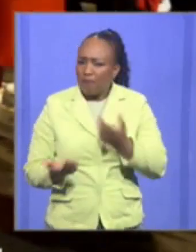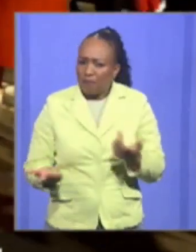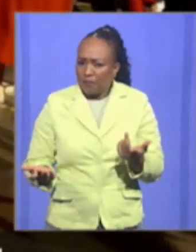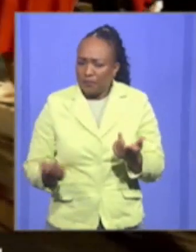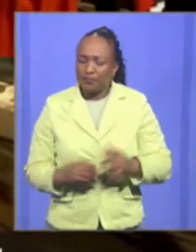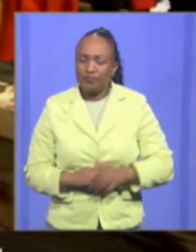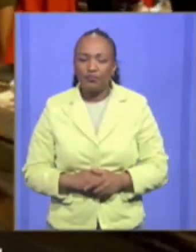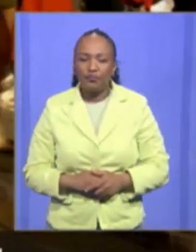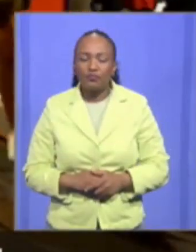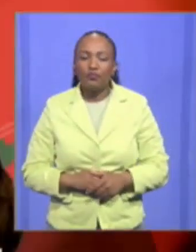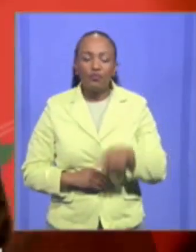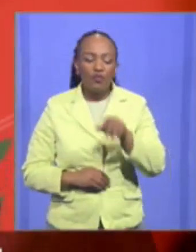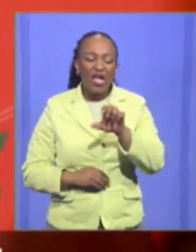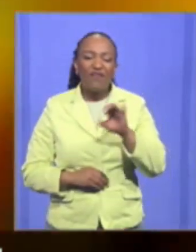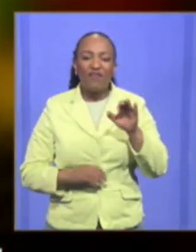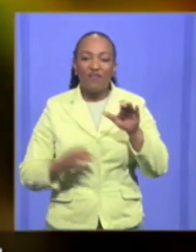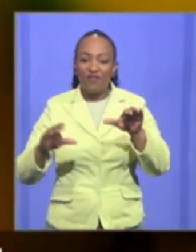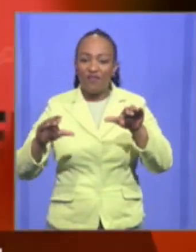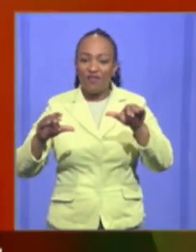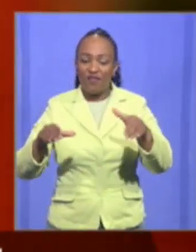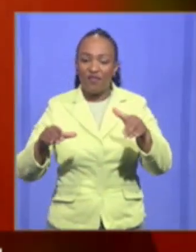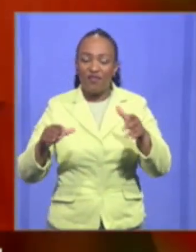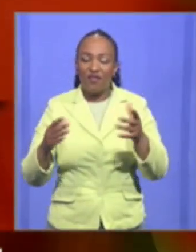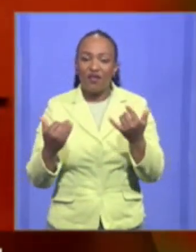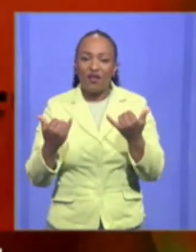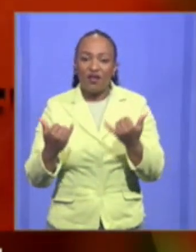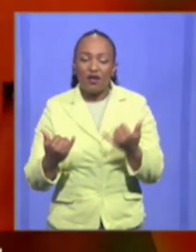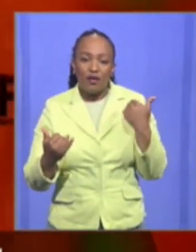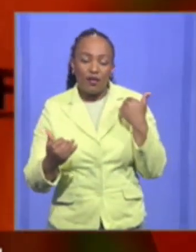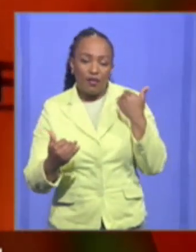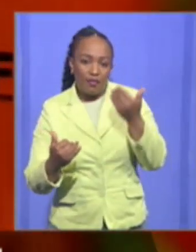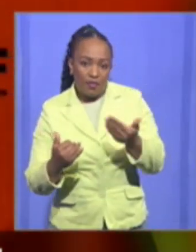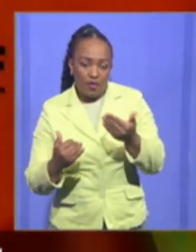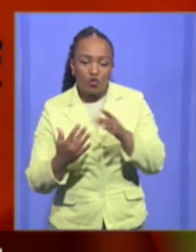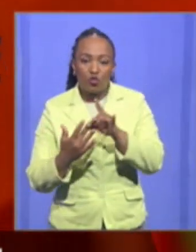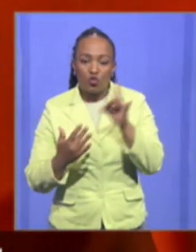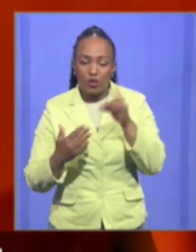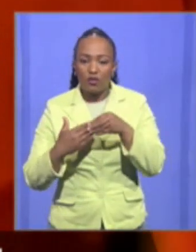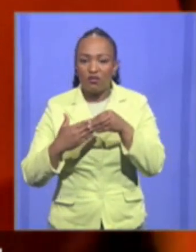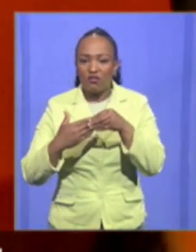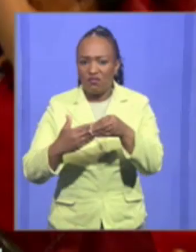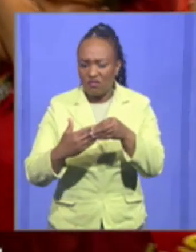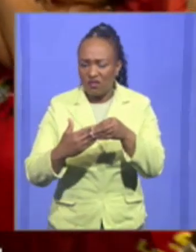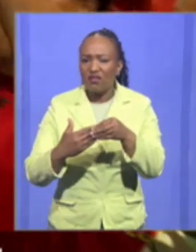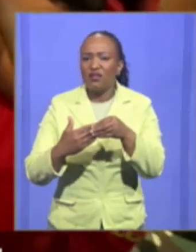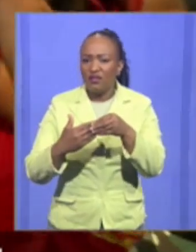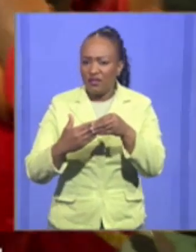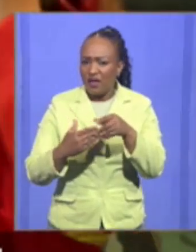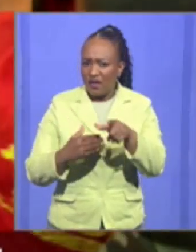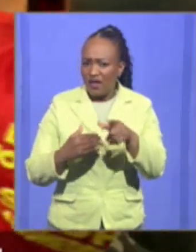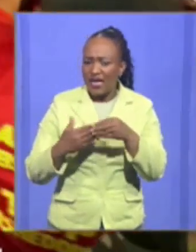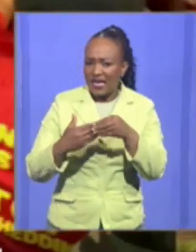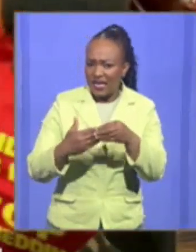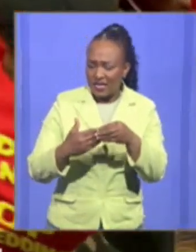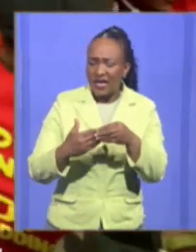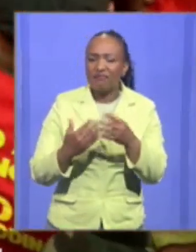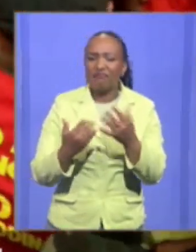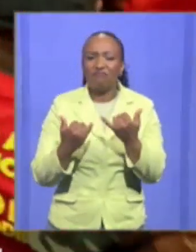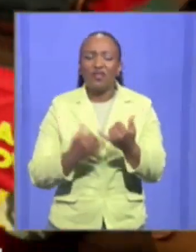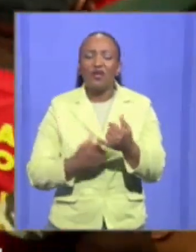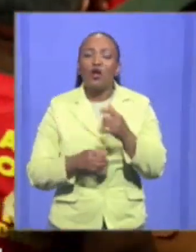ka mokgatlong wa EFF go direga nakong yeo conference go kgetha boetapele e le go kgauswi le go swara. Baetapele ba mokgatlo go etša